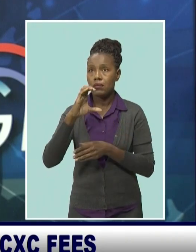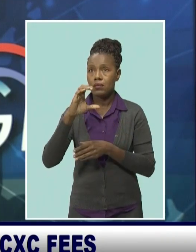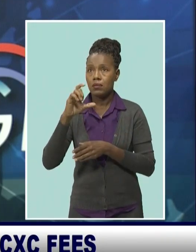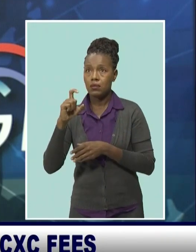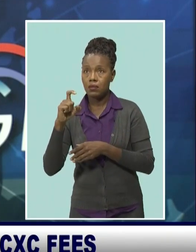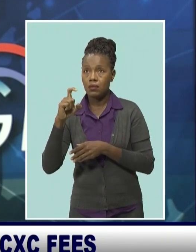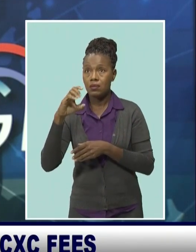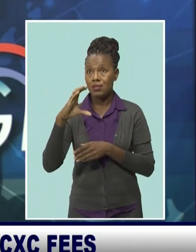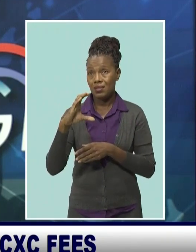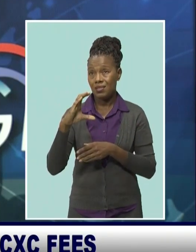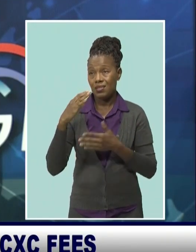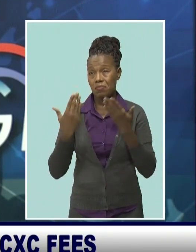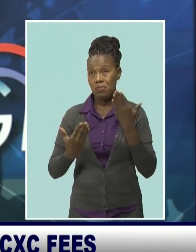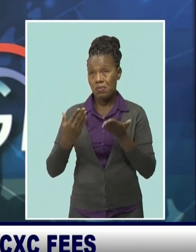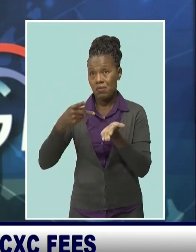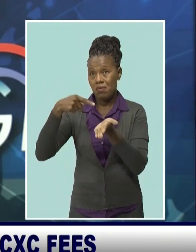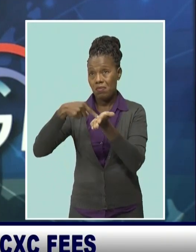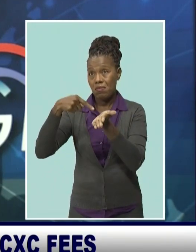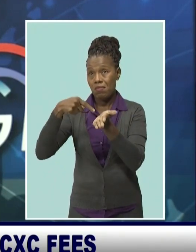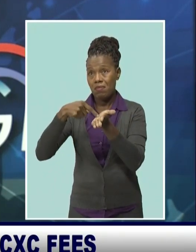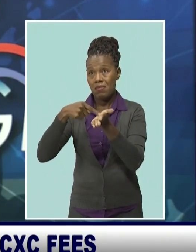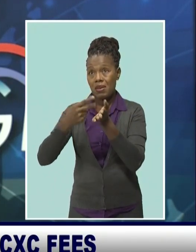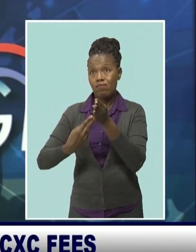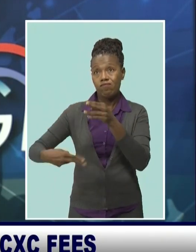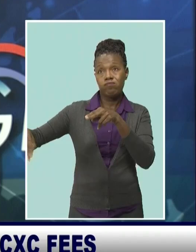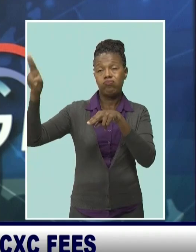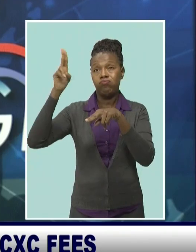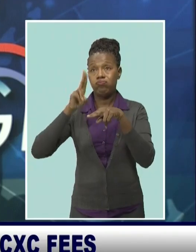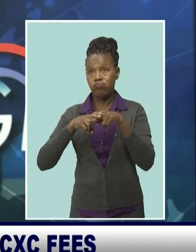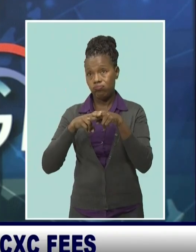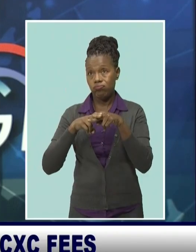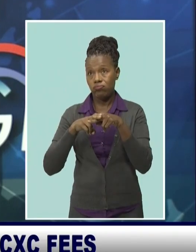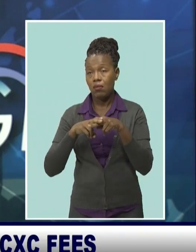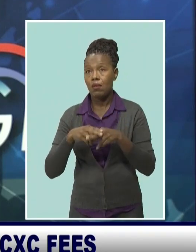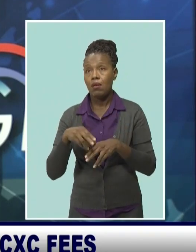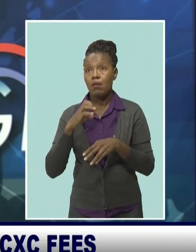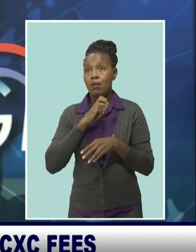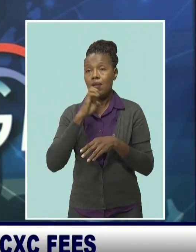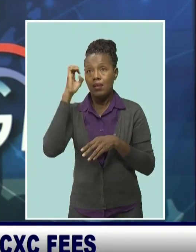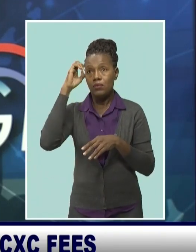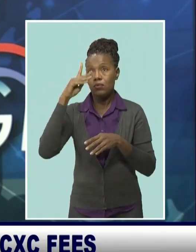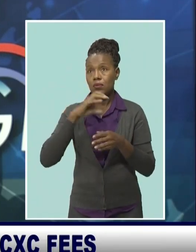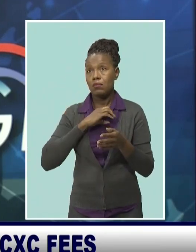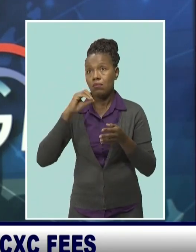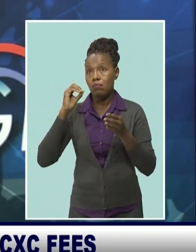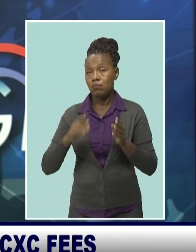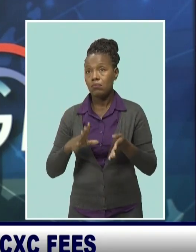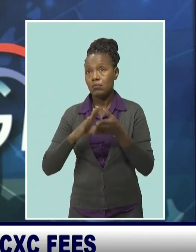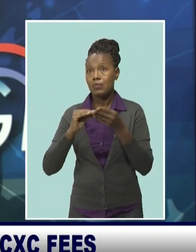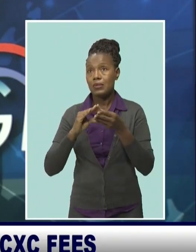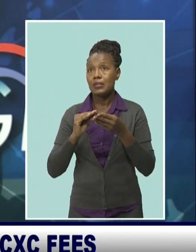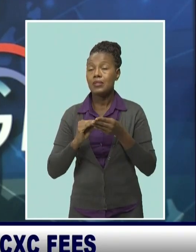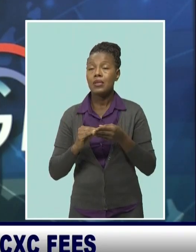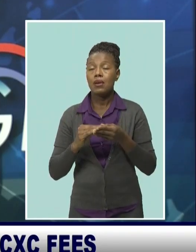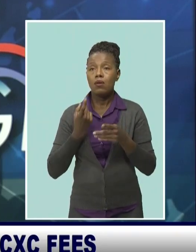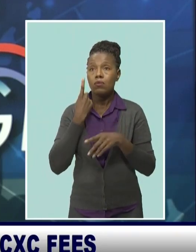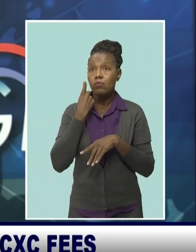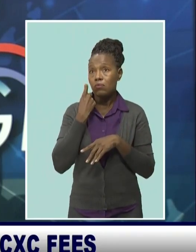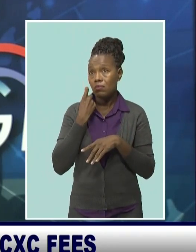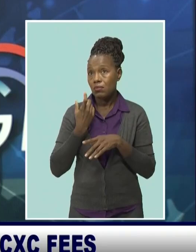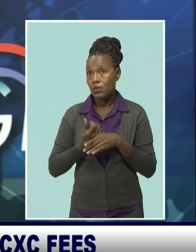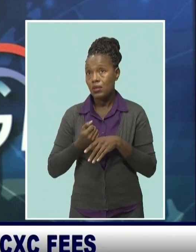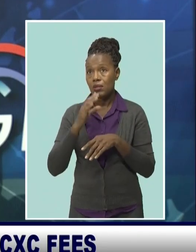Council may increase some of its fees. Barbados Education Minister Kay McConney spoke about the issue during her presentation in the post-lunch